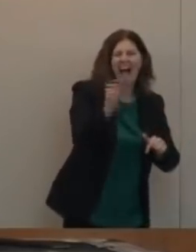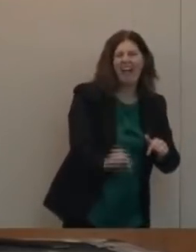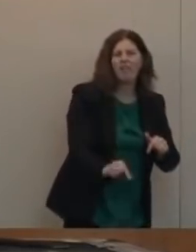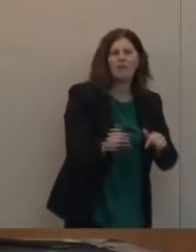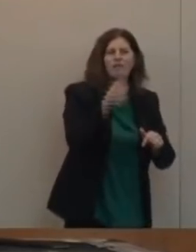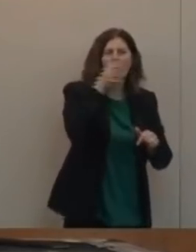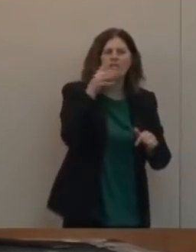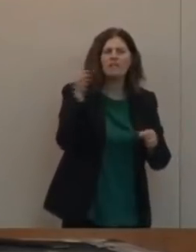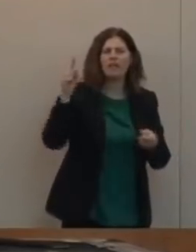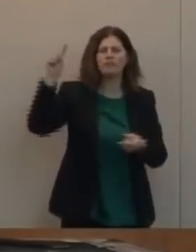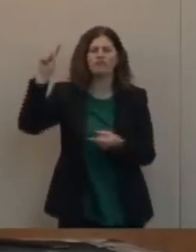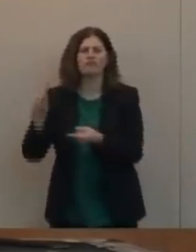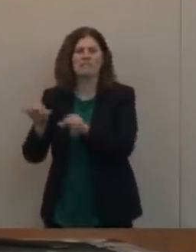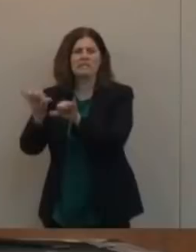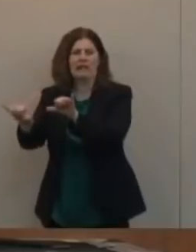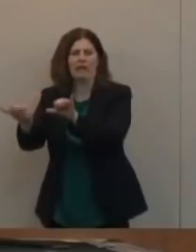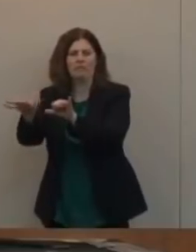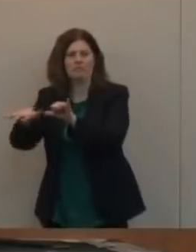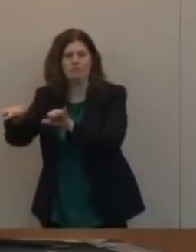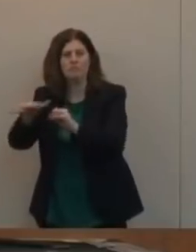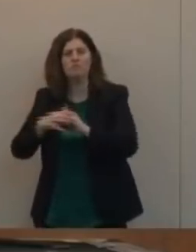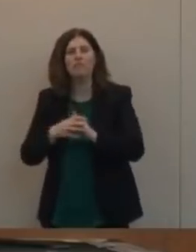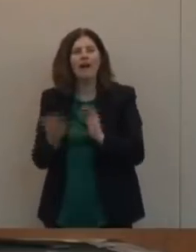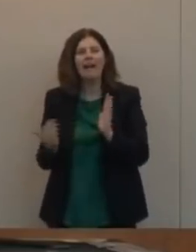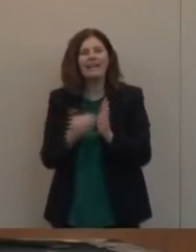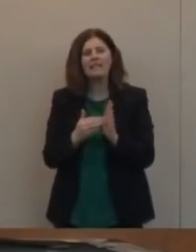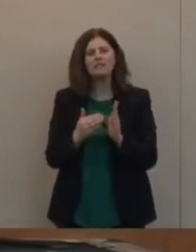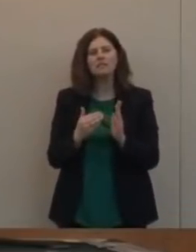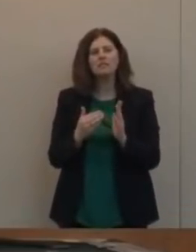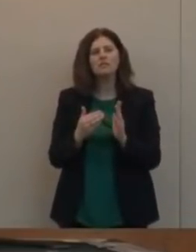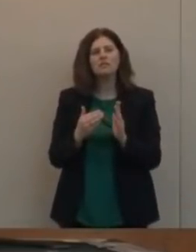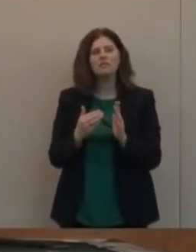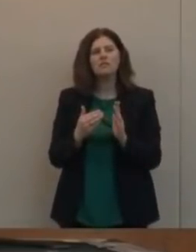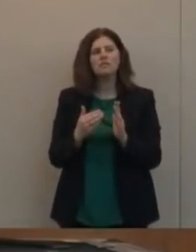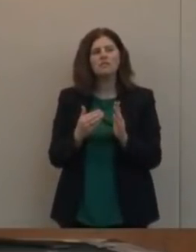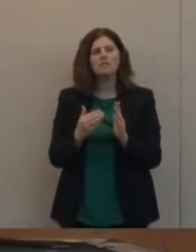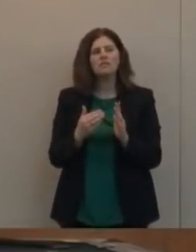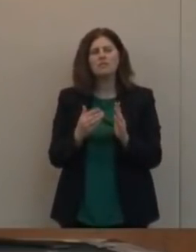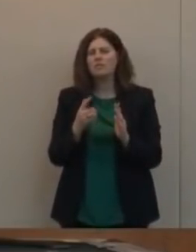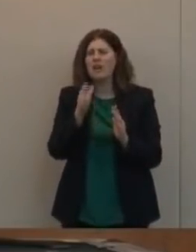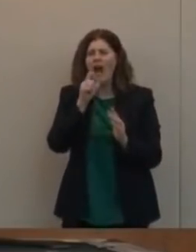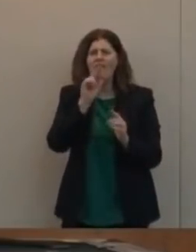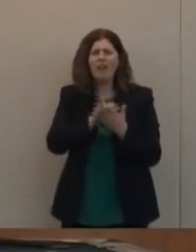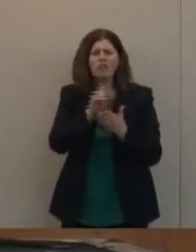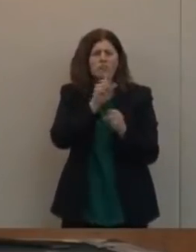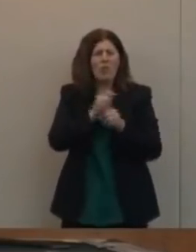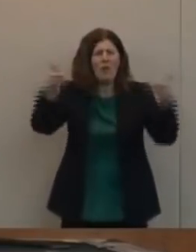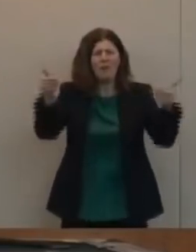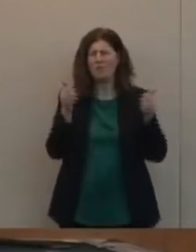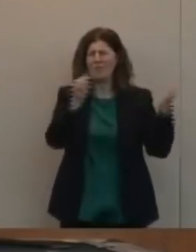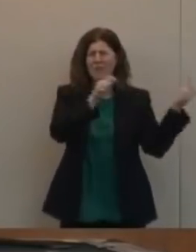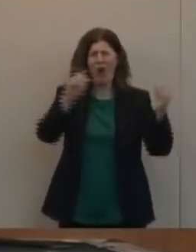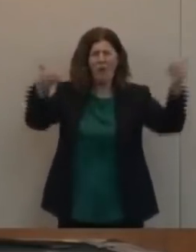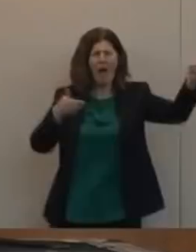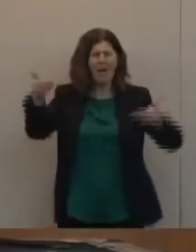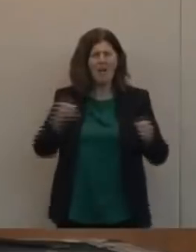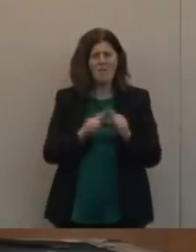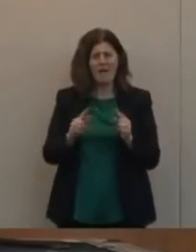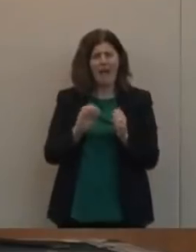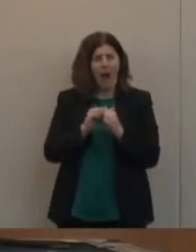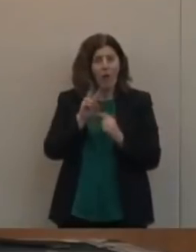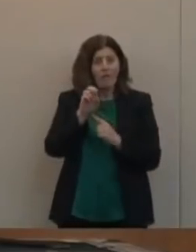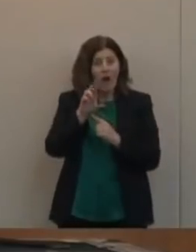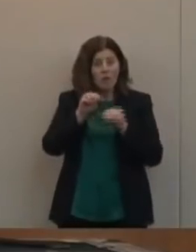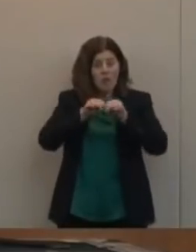and Farmington. And again, it's not that anyone in the state is not welcome. They're welcome everywhere. How does this virus